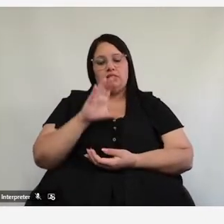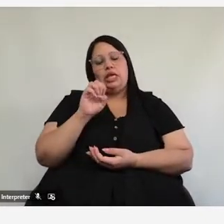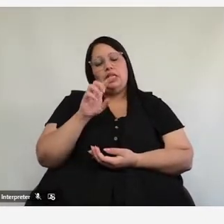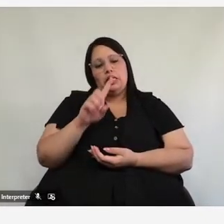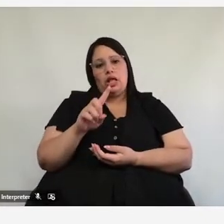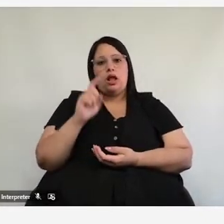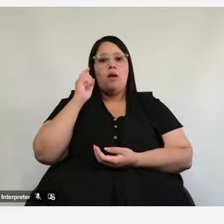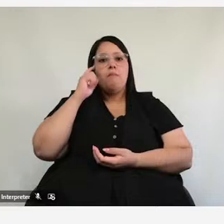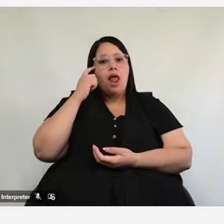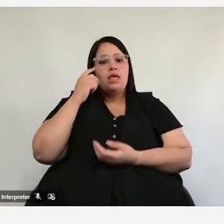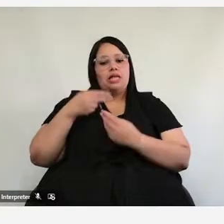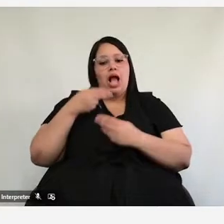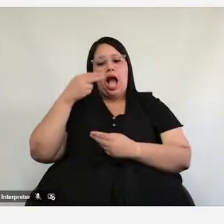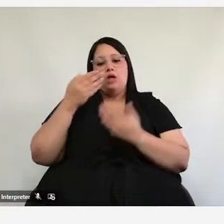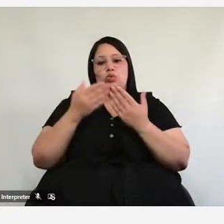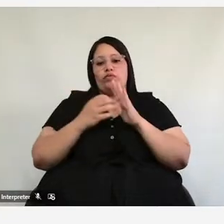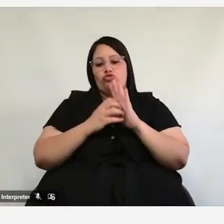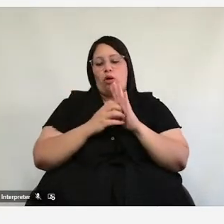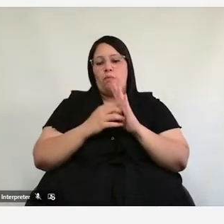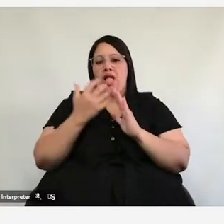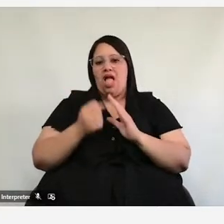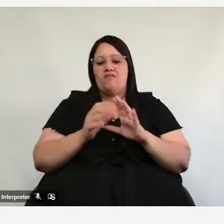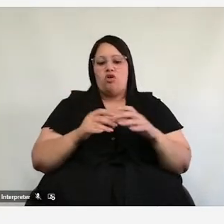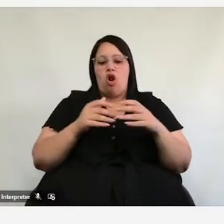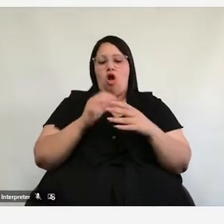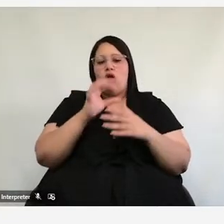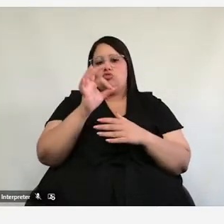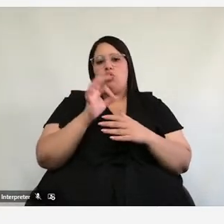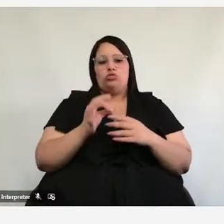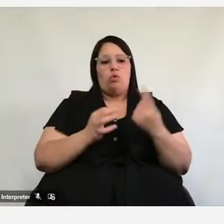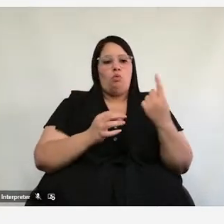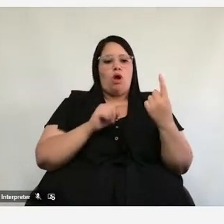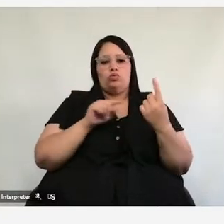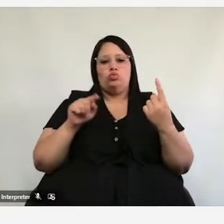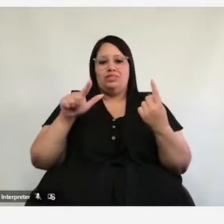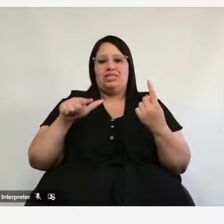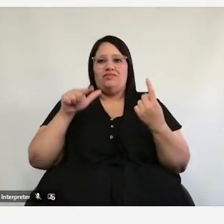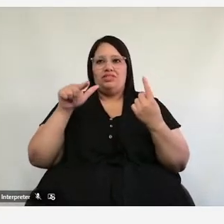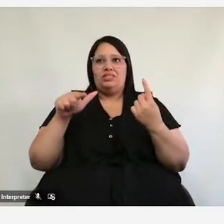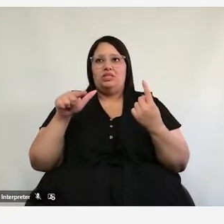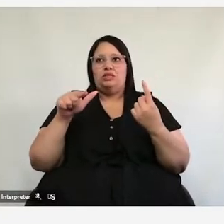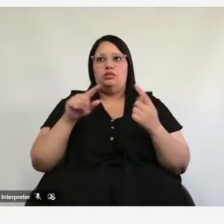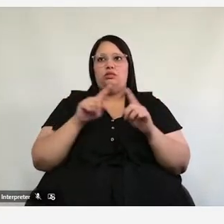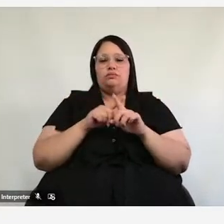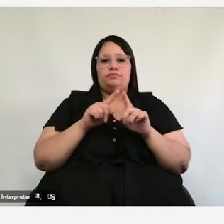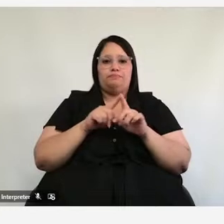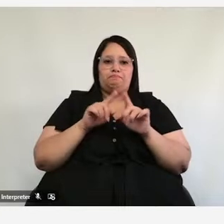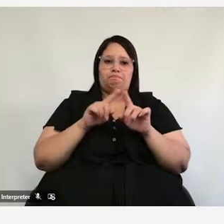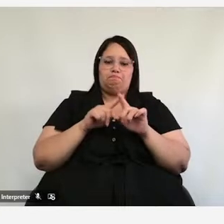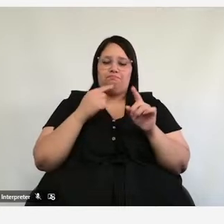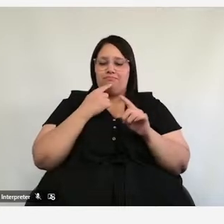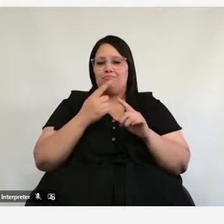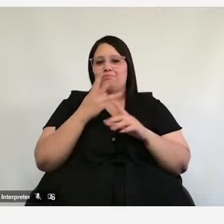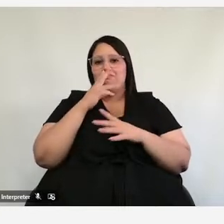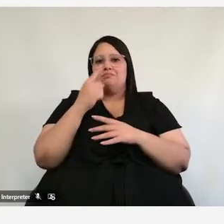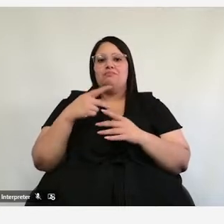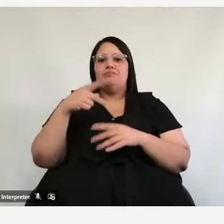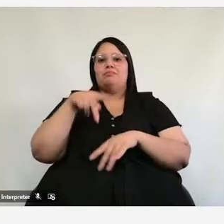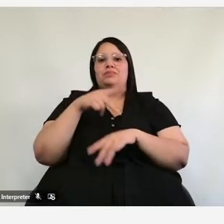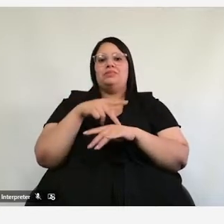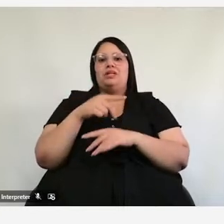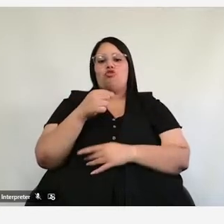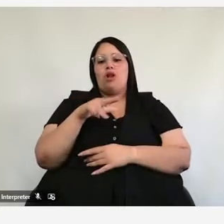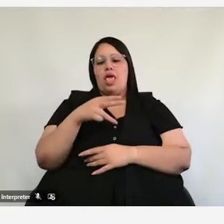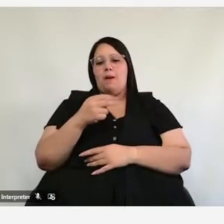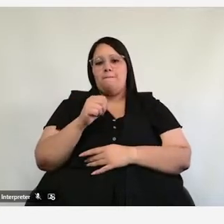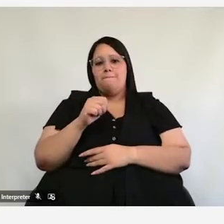Pinelands High School, as example, they've got a class ratio of 1 to 17, and I want to, Minister, to say to the principal, Mr. Graham